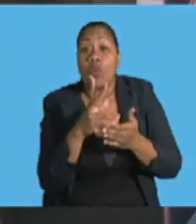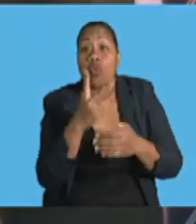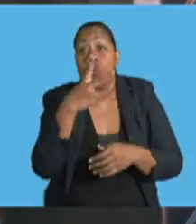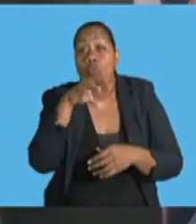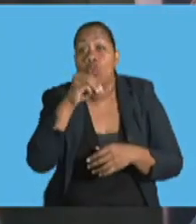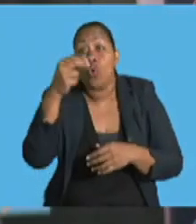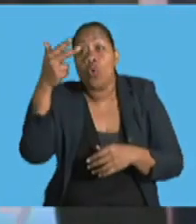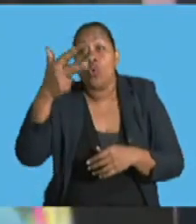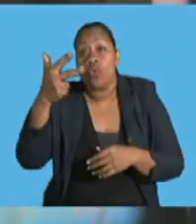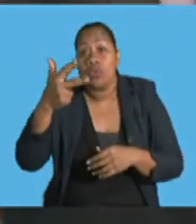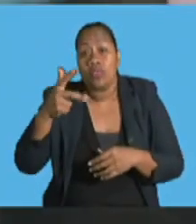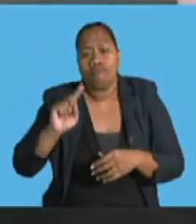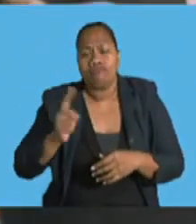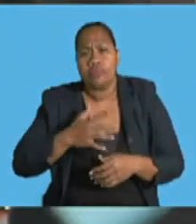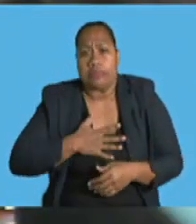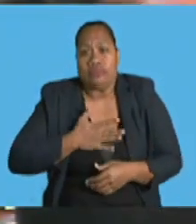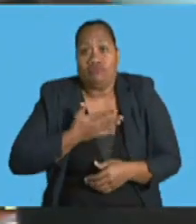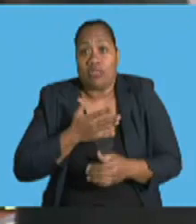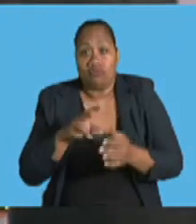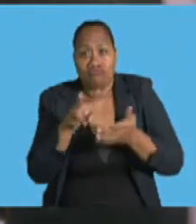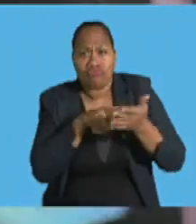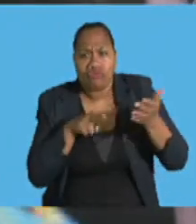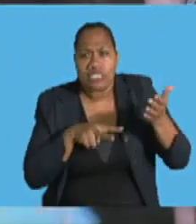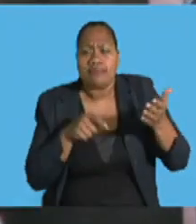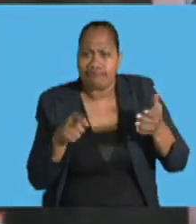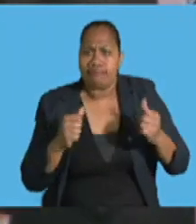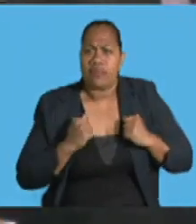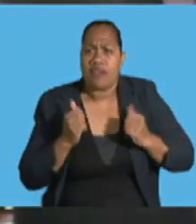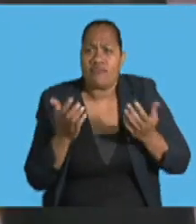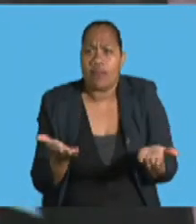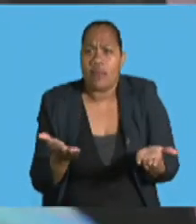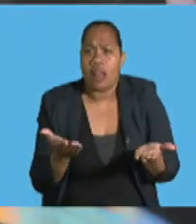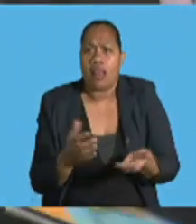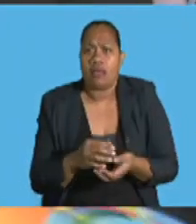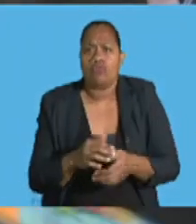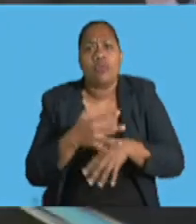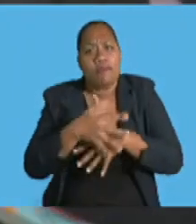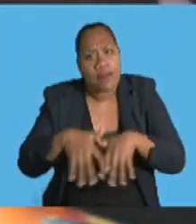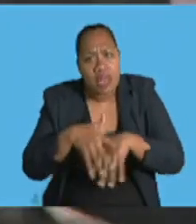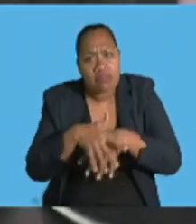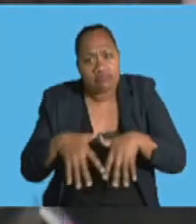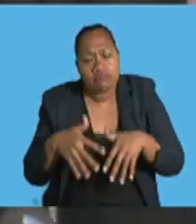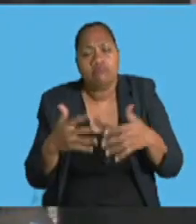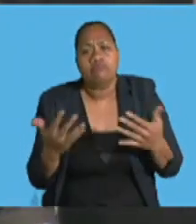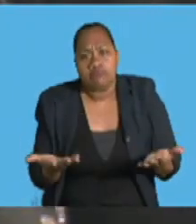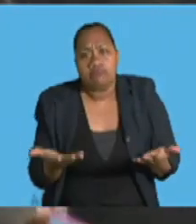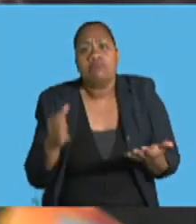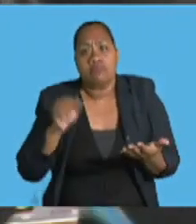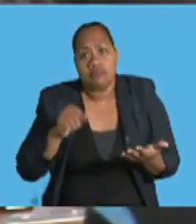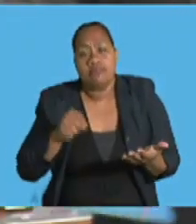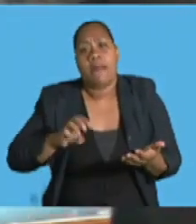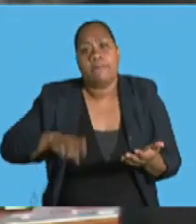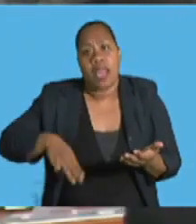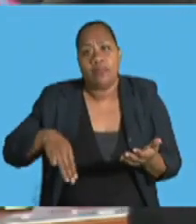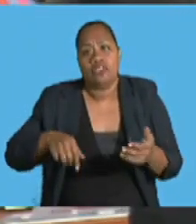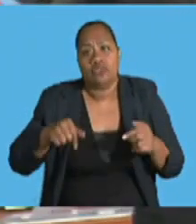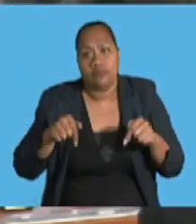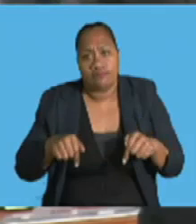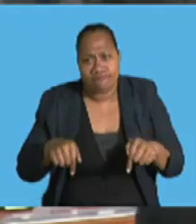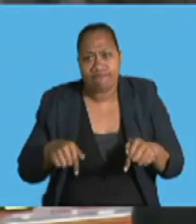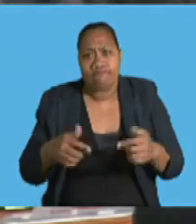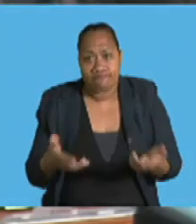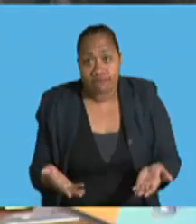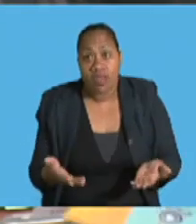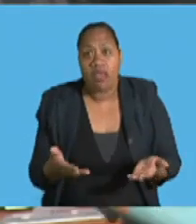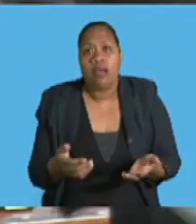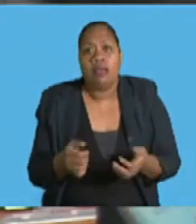reading. And it's available to the public and, of course, to members of this August House, but I will